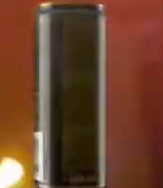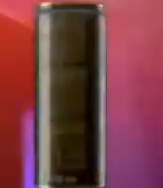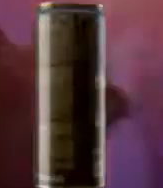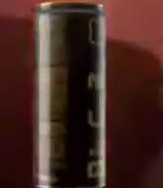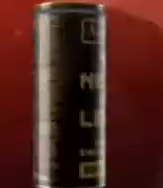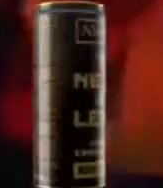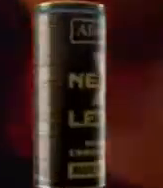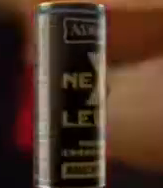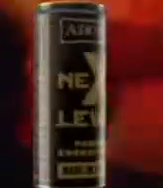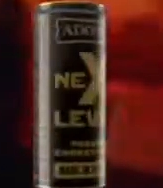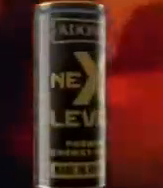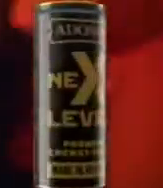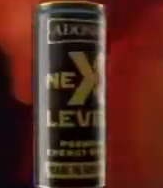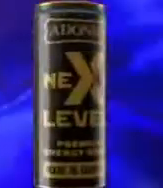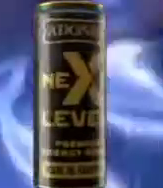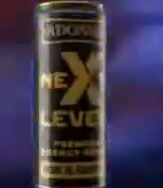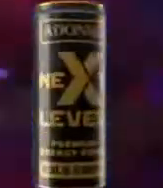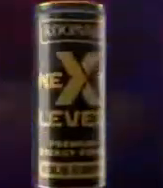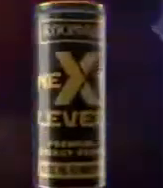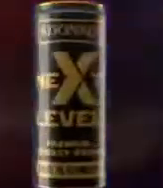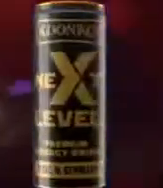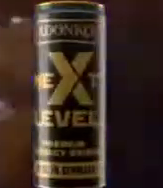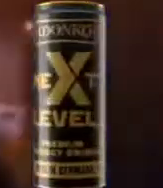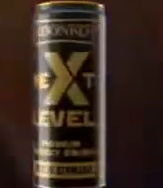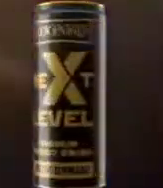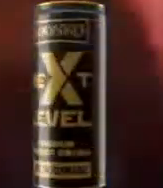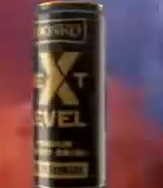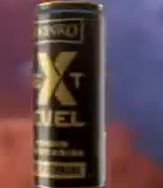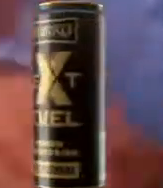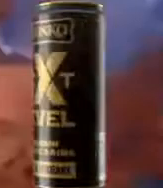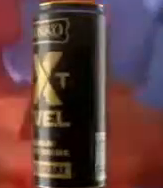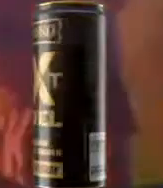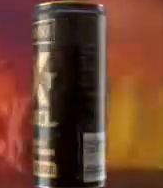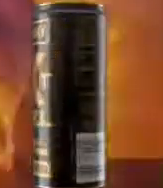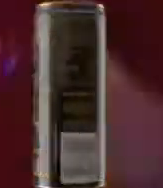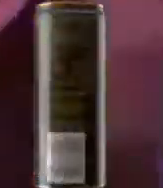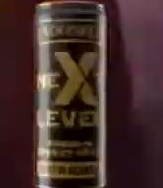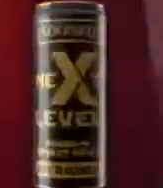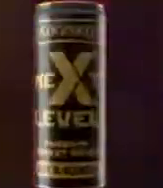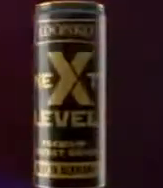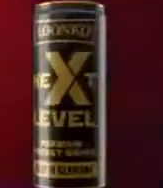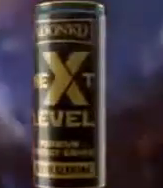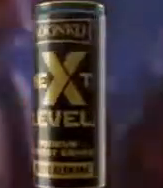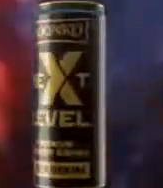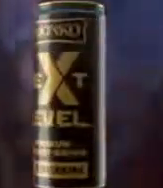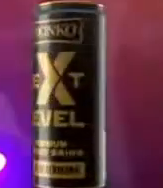Shoulder to cry, run on my pumping, so we try was suicide.